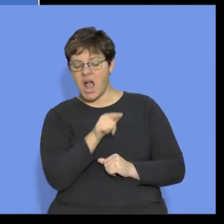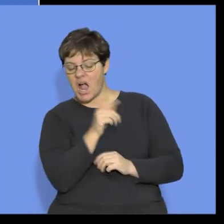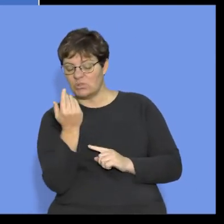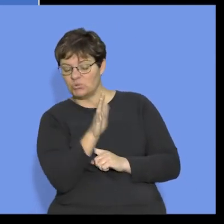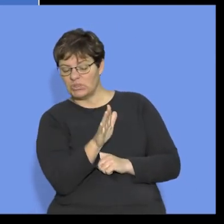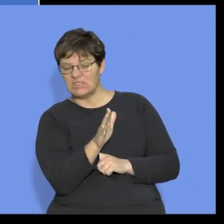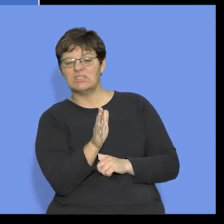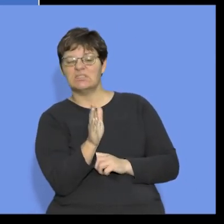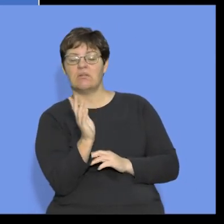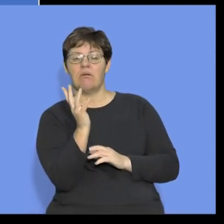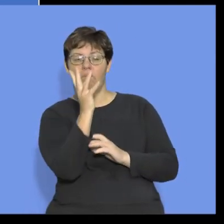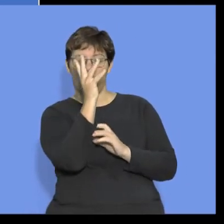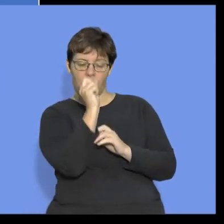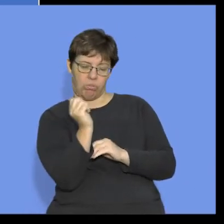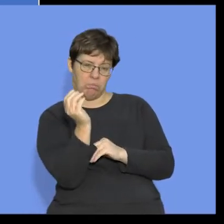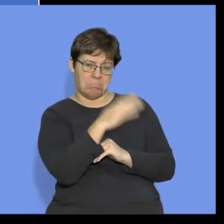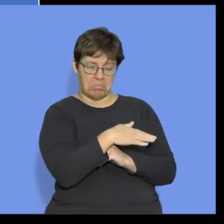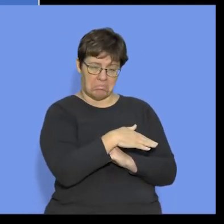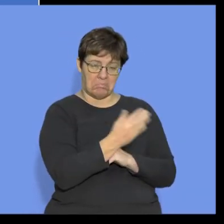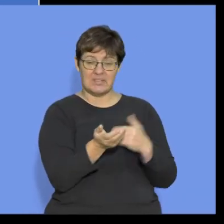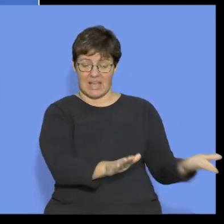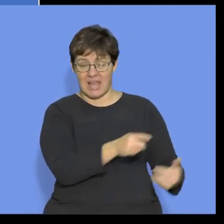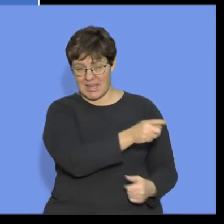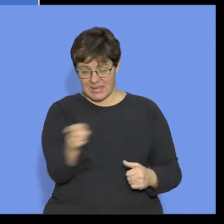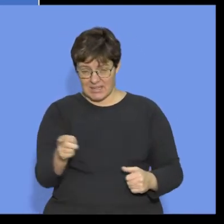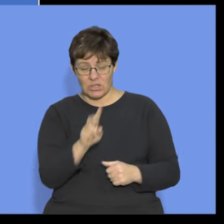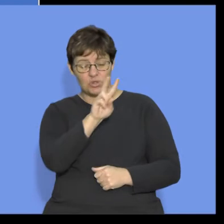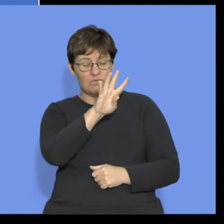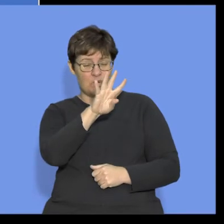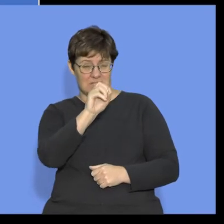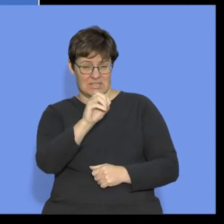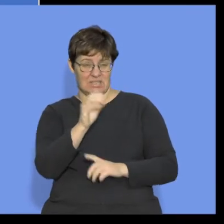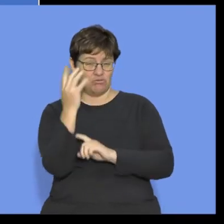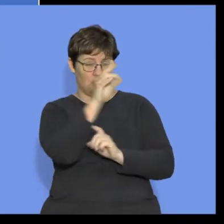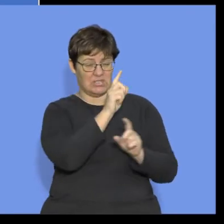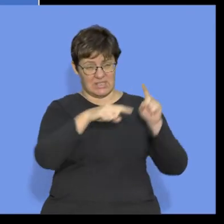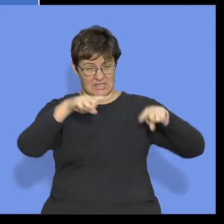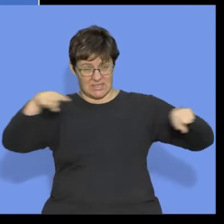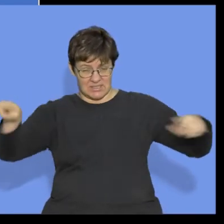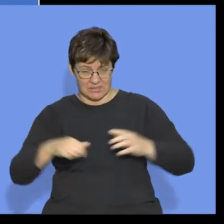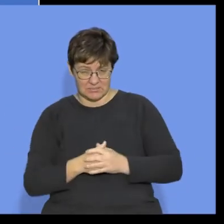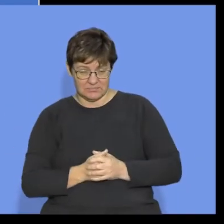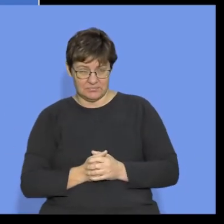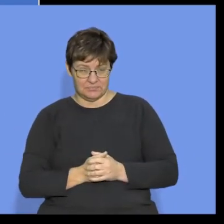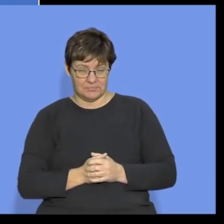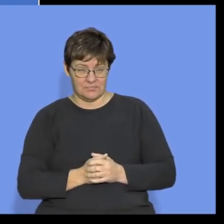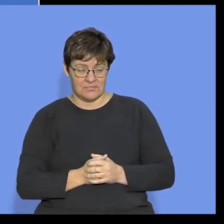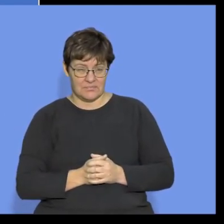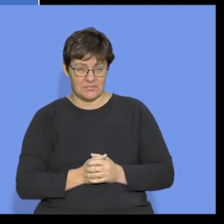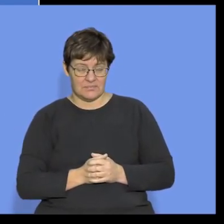to die, okay? So what it means, they tested trees, 240